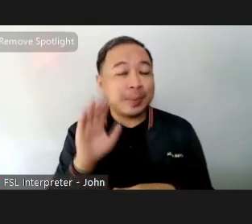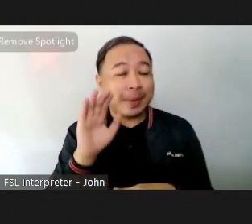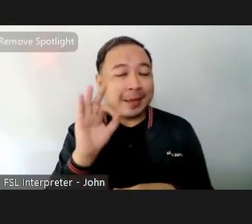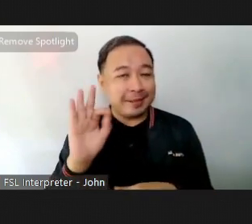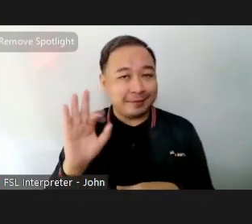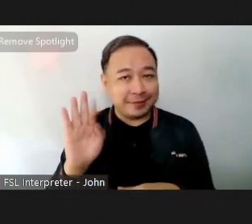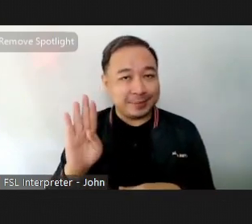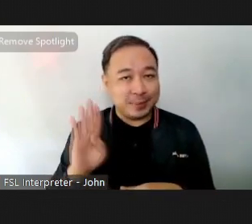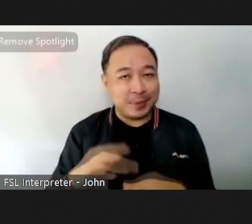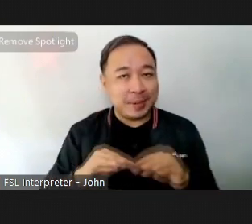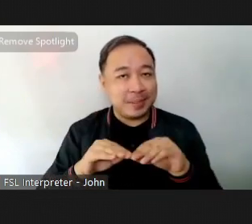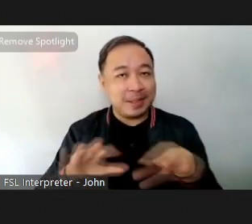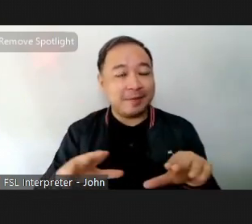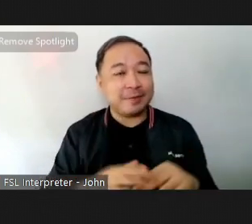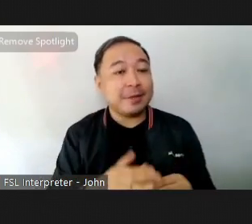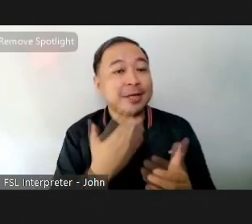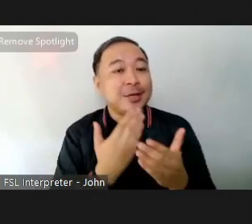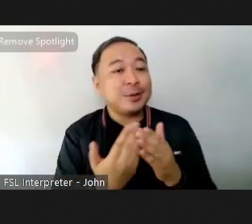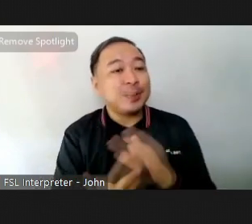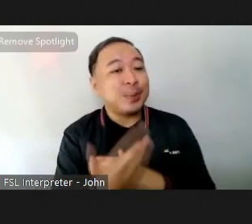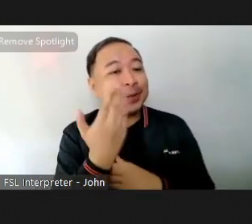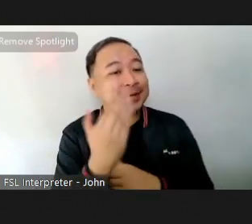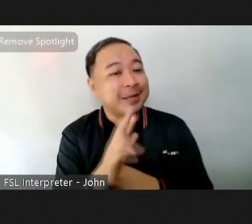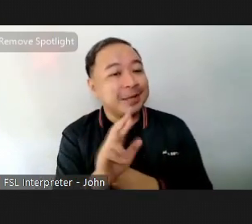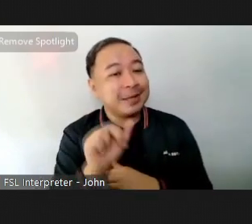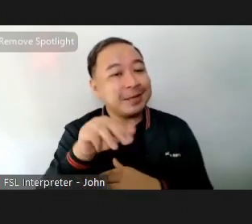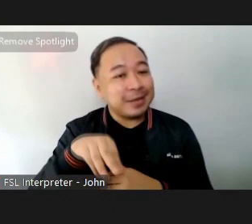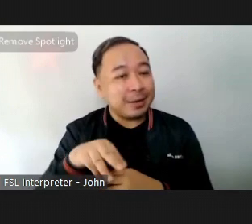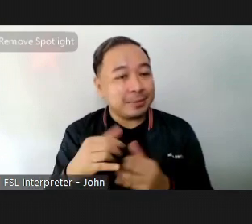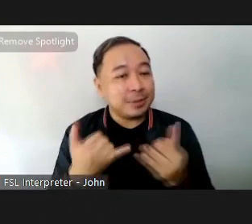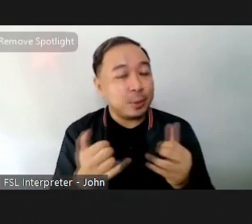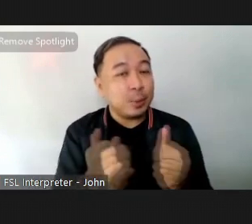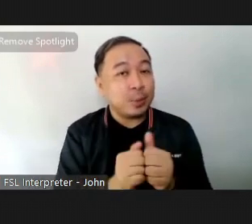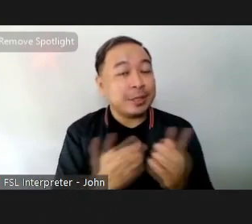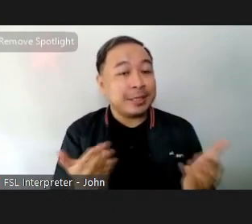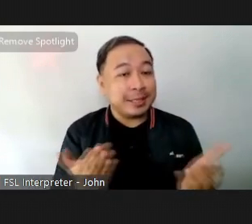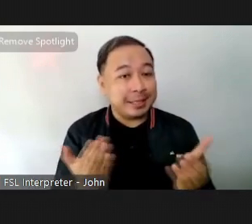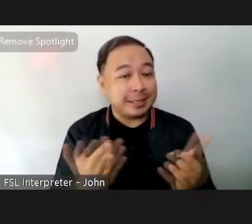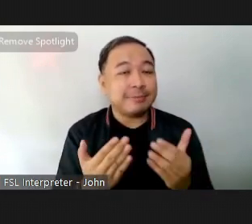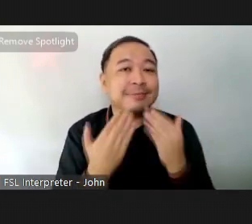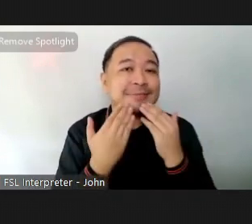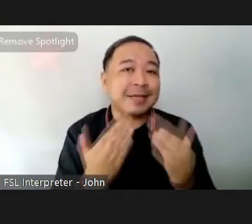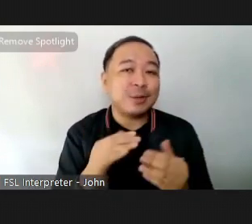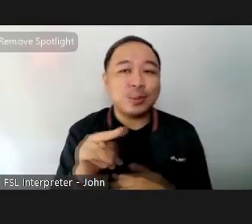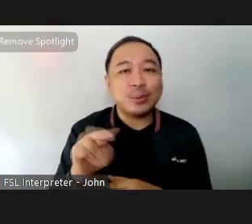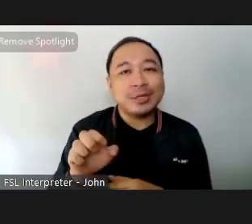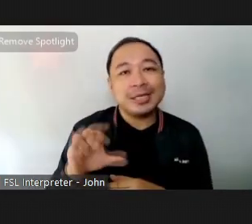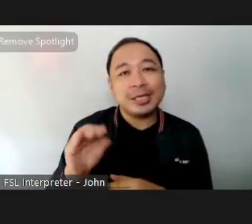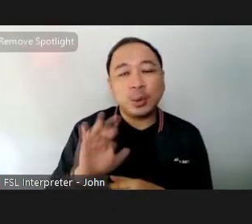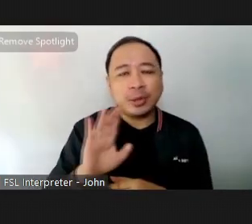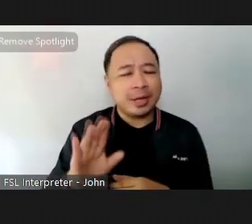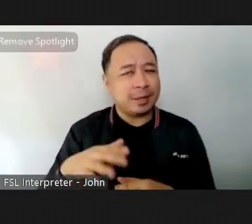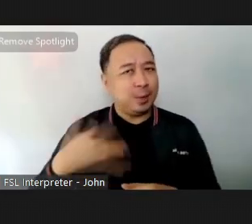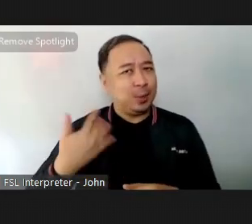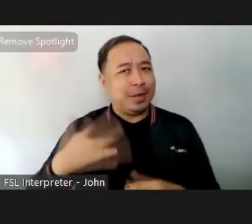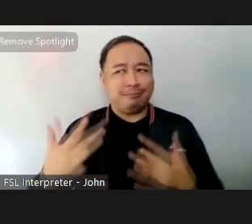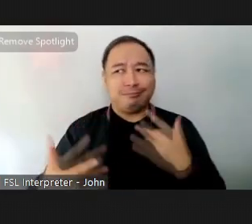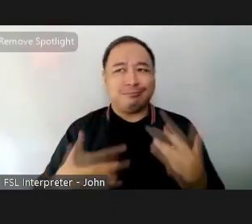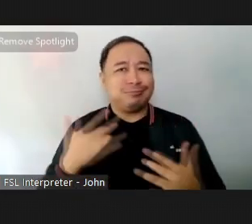Good morning rin sa Ram and to everyone with us today. Thank you po Kuya Neo for that energetic and